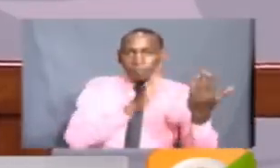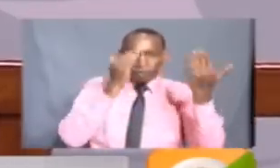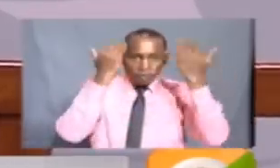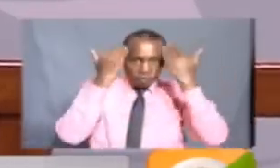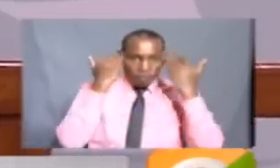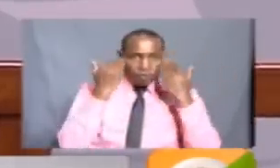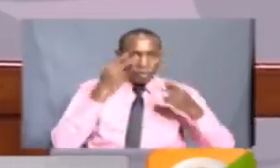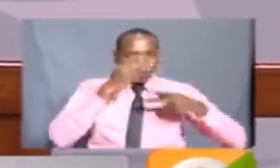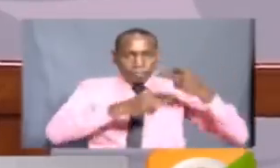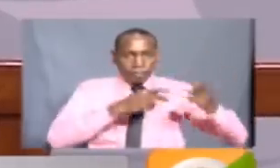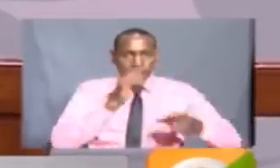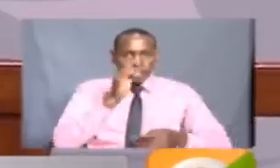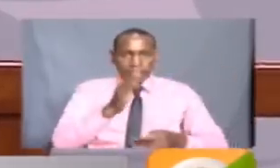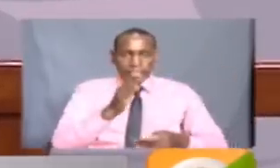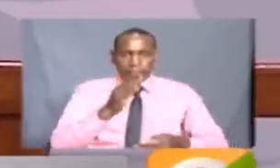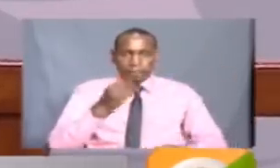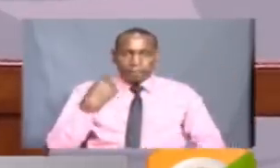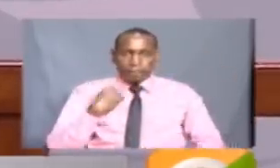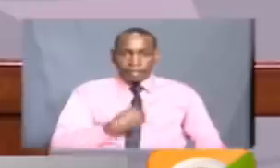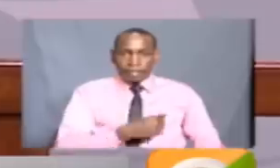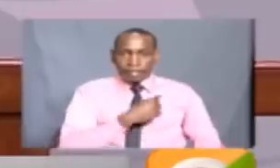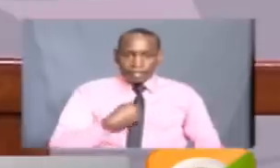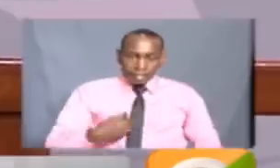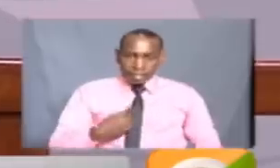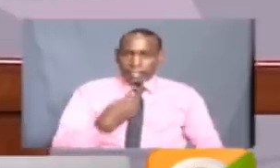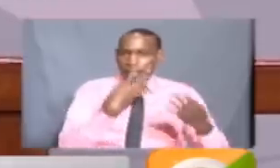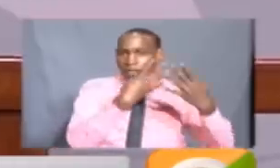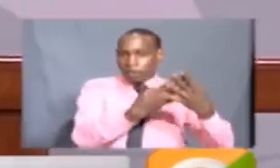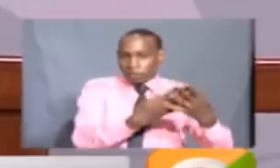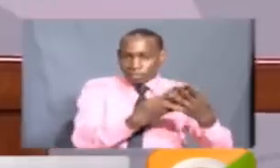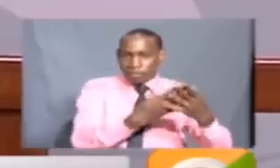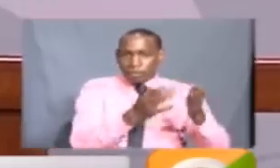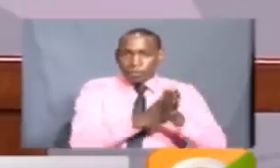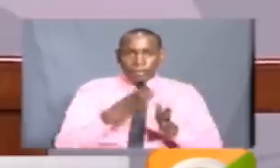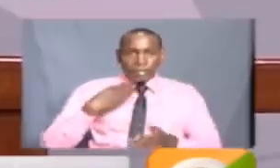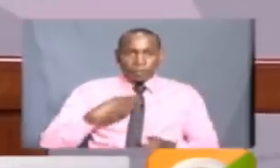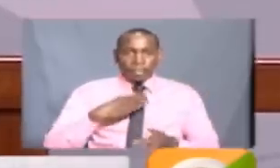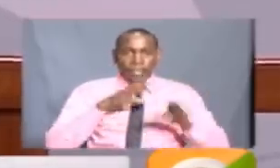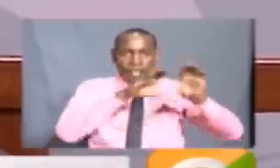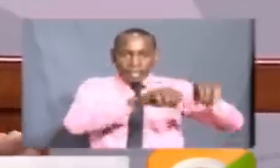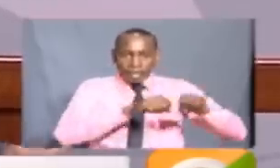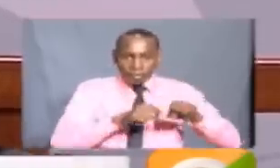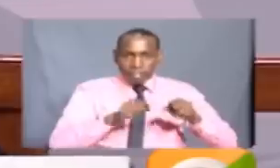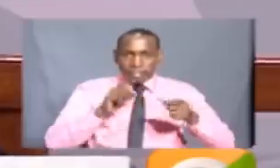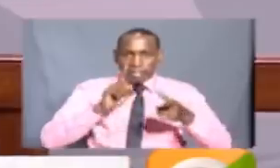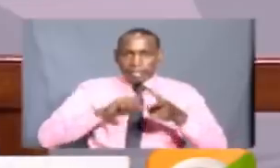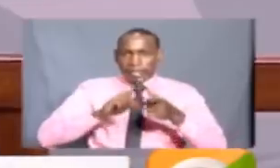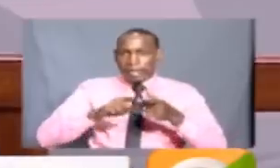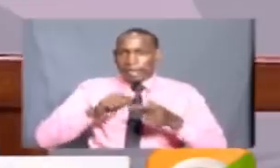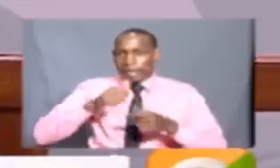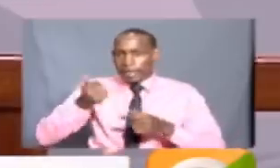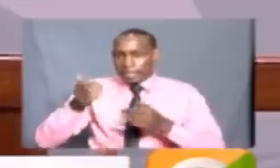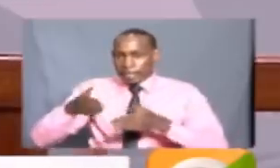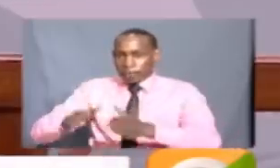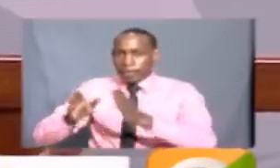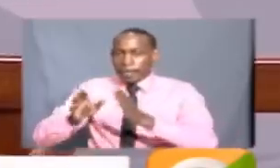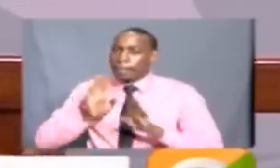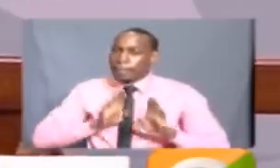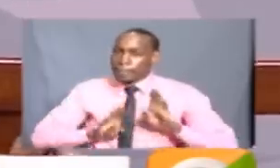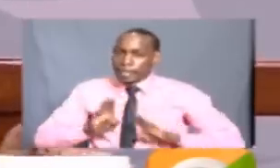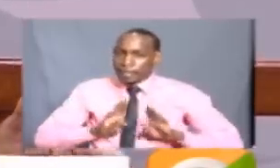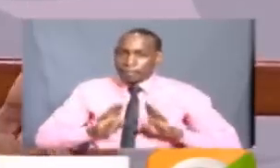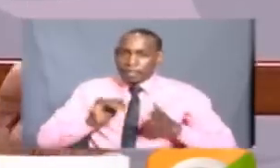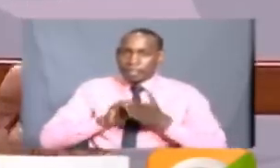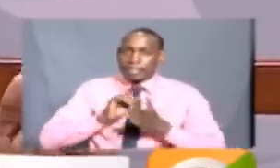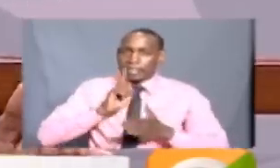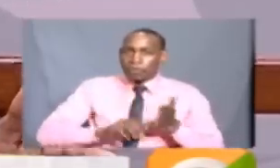process, and if found guilty, they will be convicted and their ill-gotten wealth will be taken. Then there is the moral path, which we talk